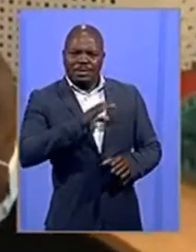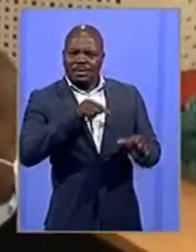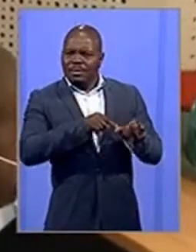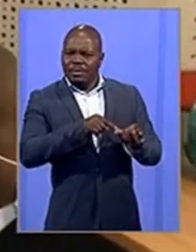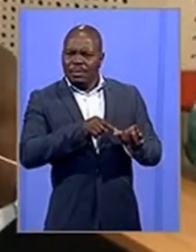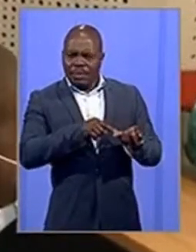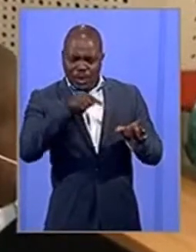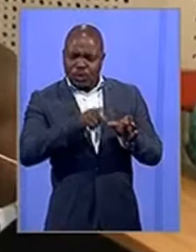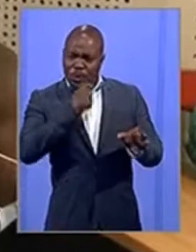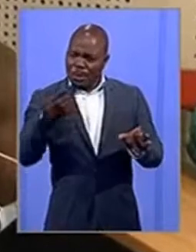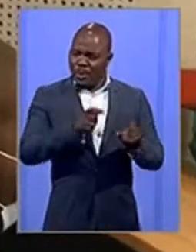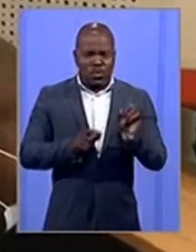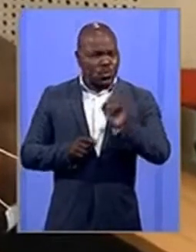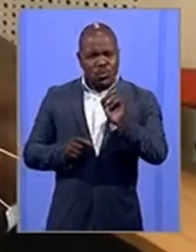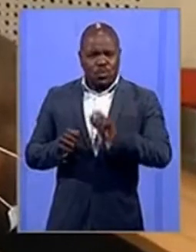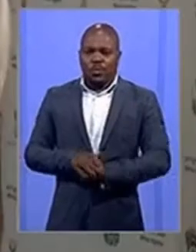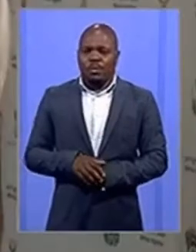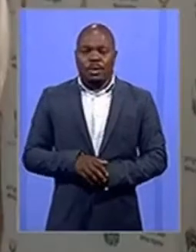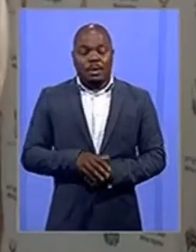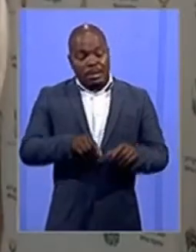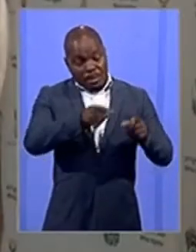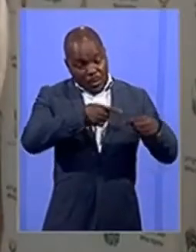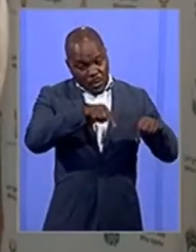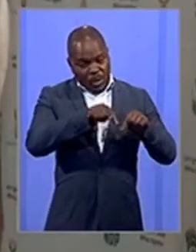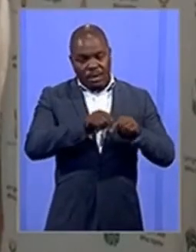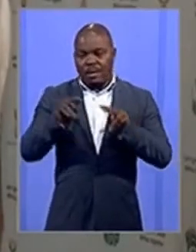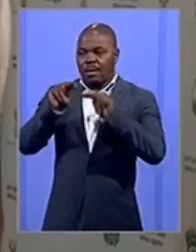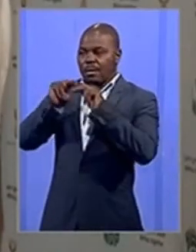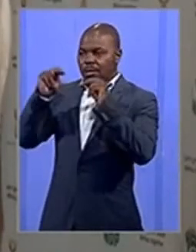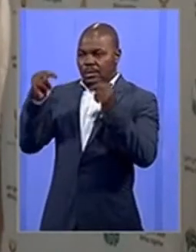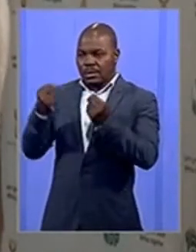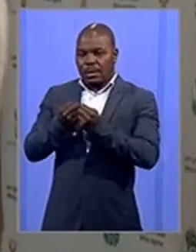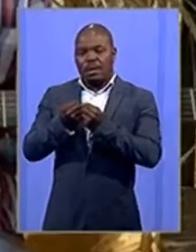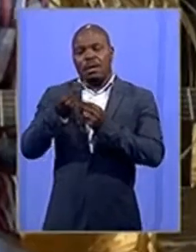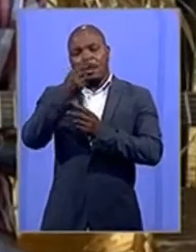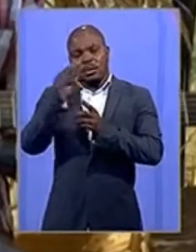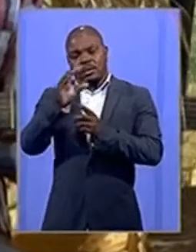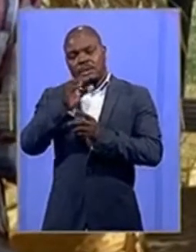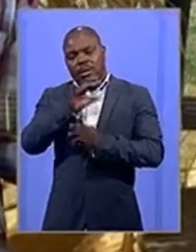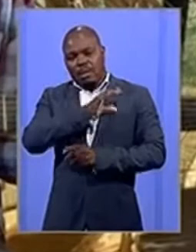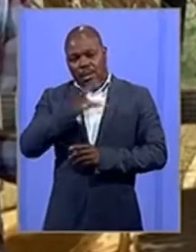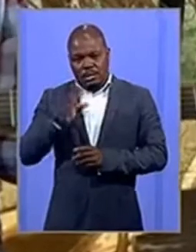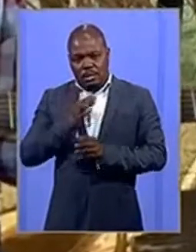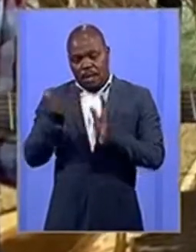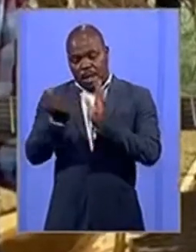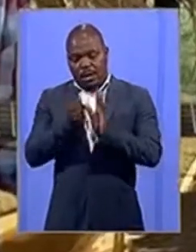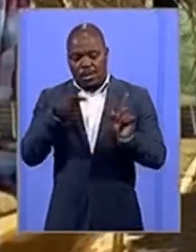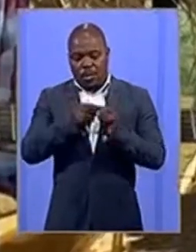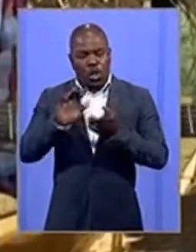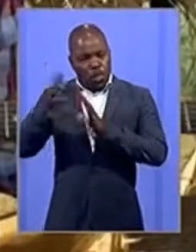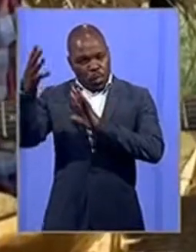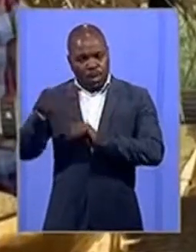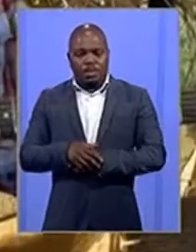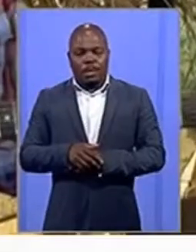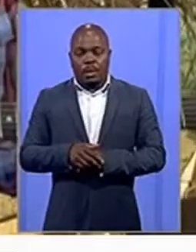which is not supposed to be the case. They violated the National Arts Council Act. Lefapha le tshepisitse hore le tla